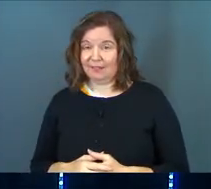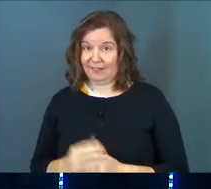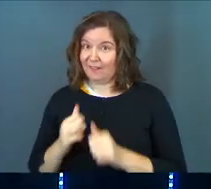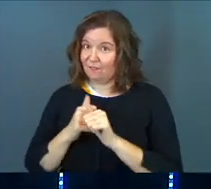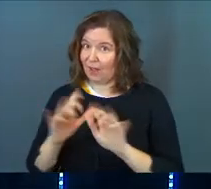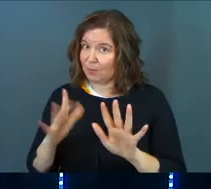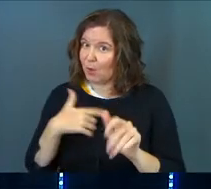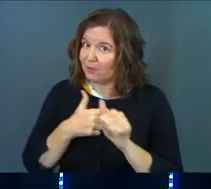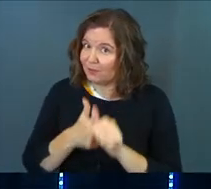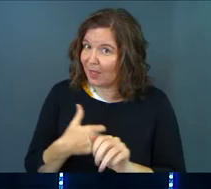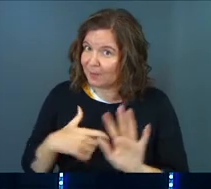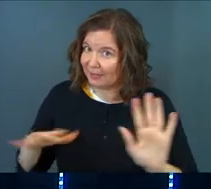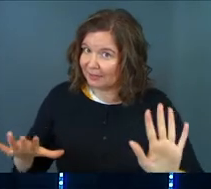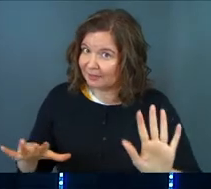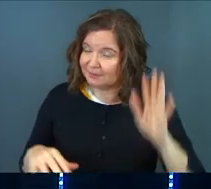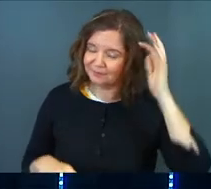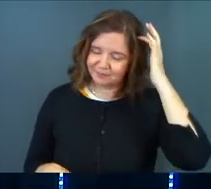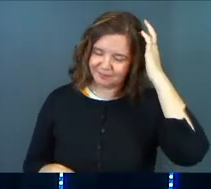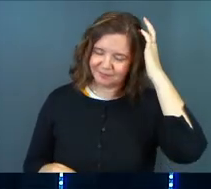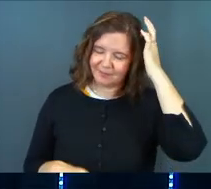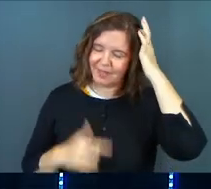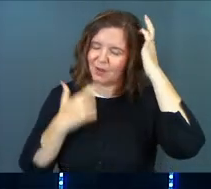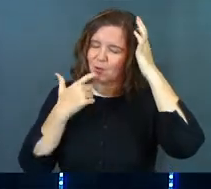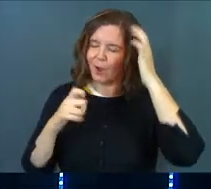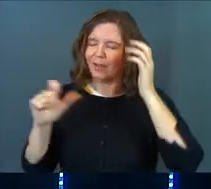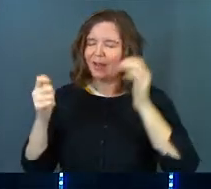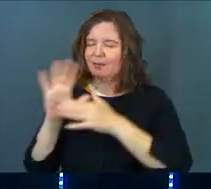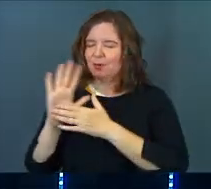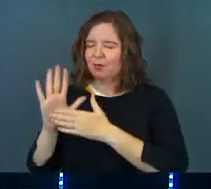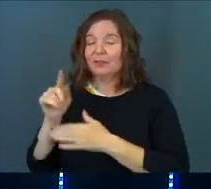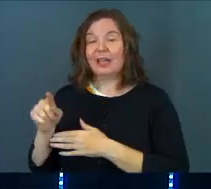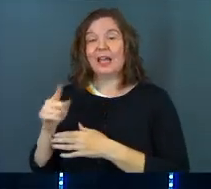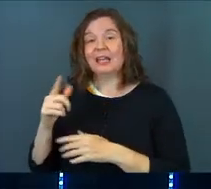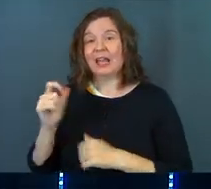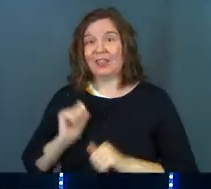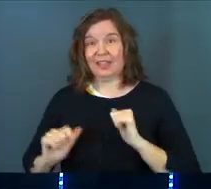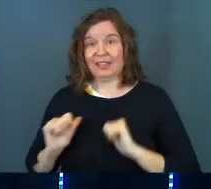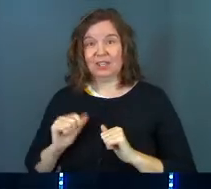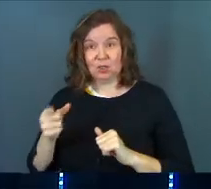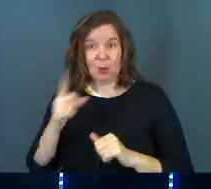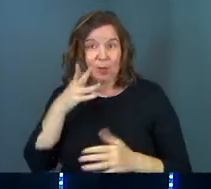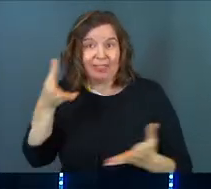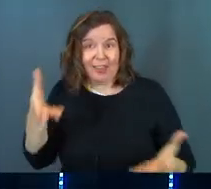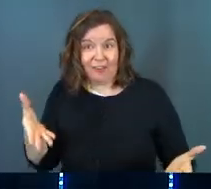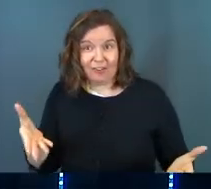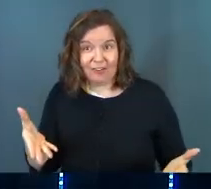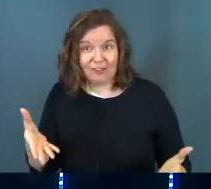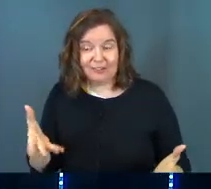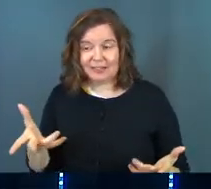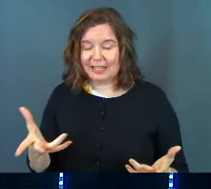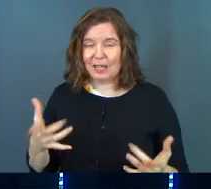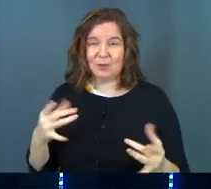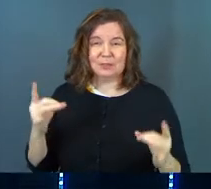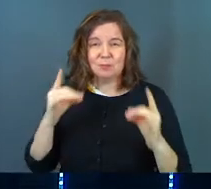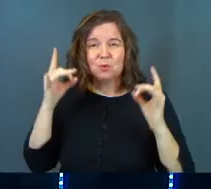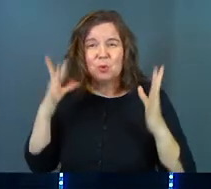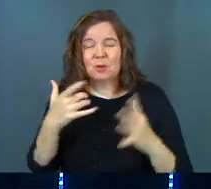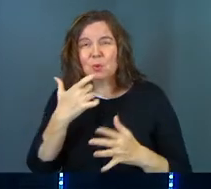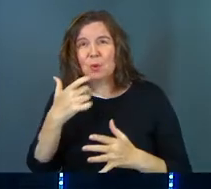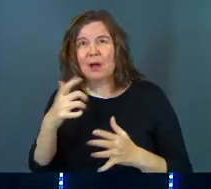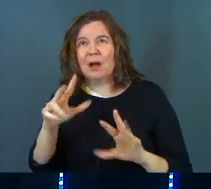Okay, follow me. You got to follow me on this. And you watch that thing. And in the theater, amen, you were there. It was